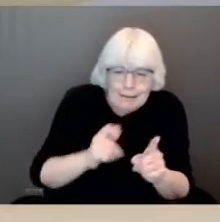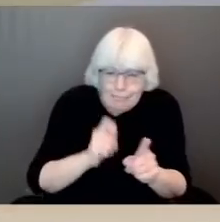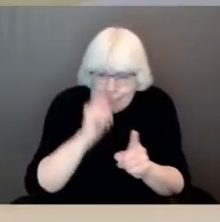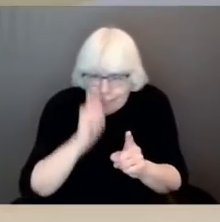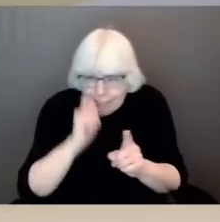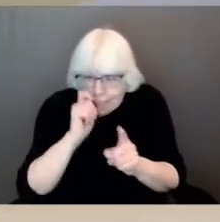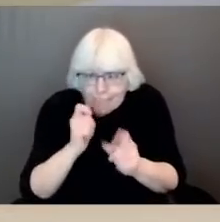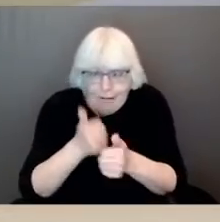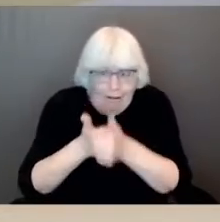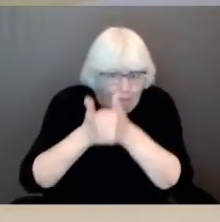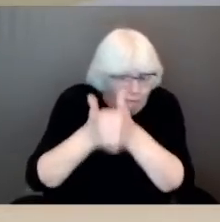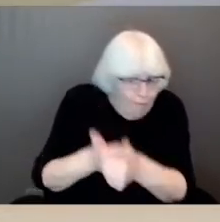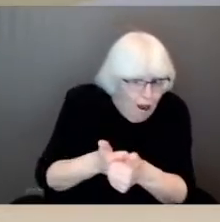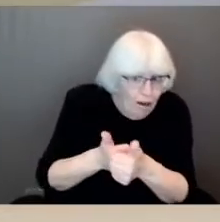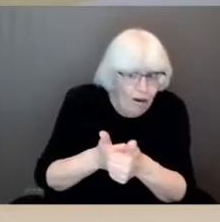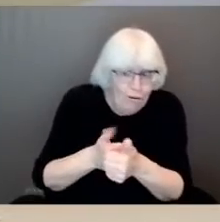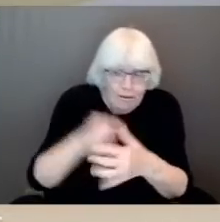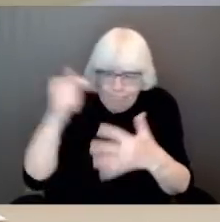forward.